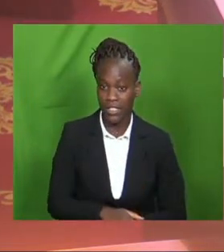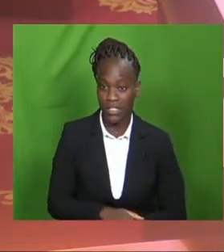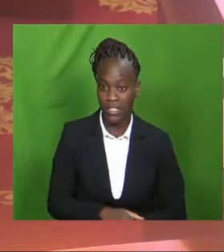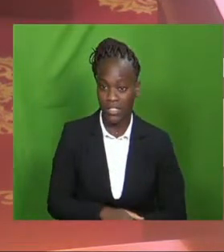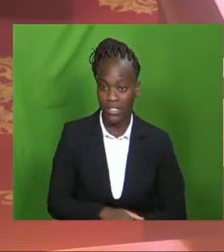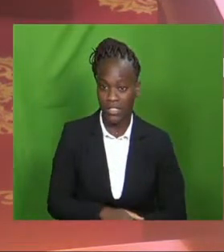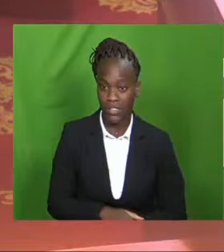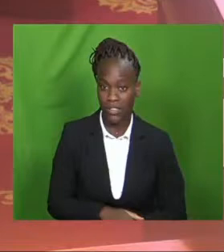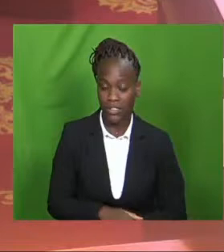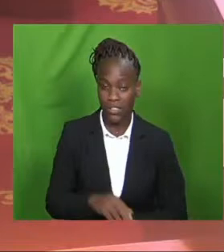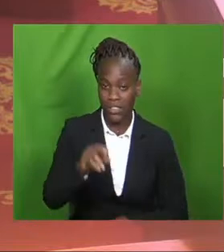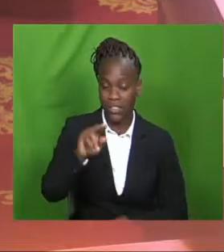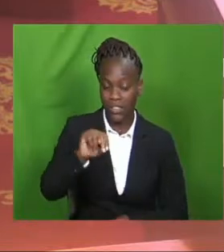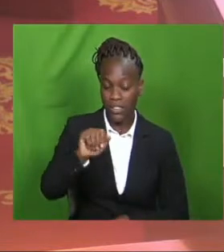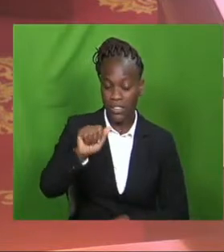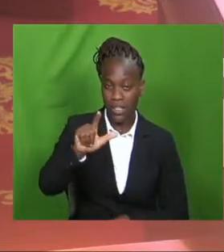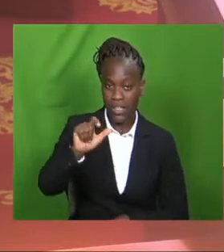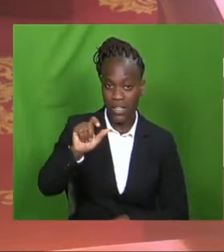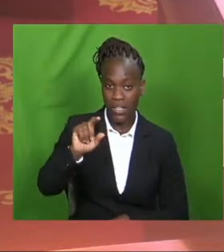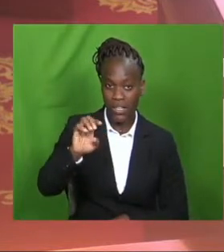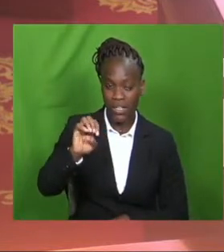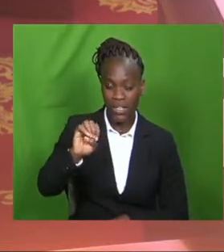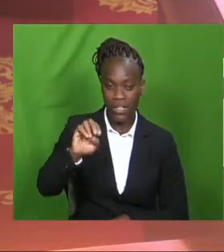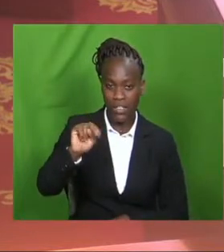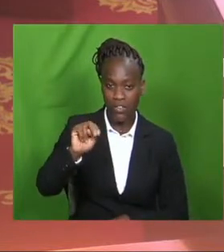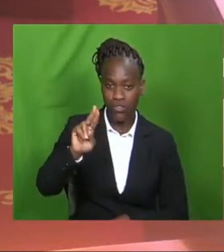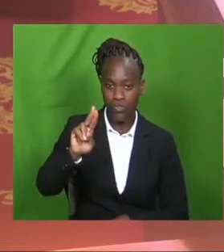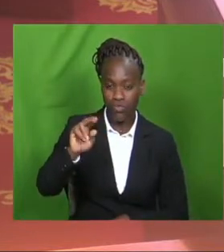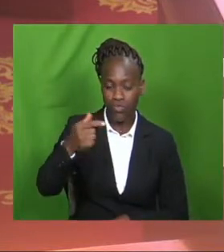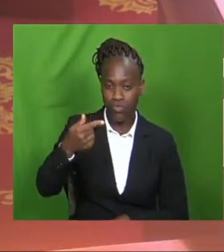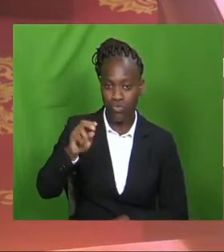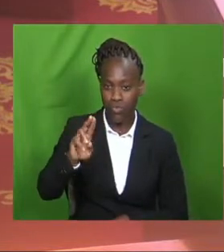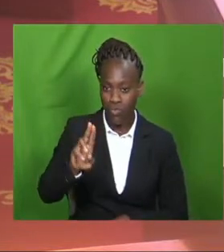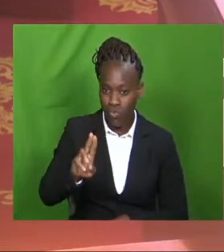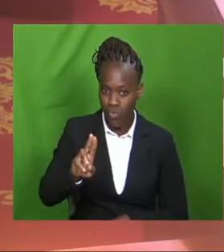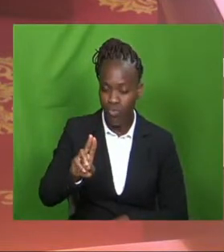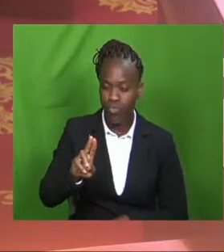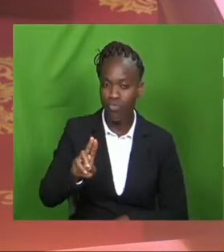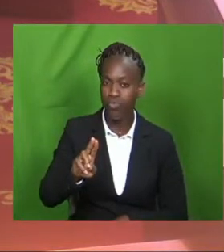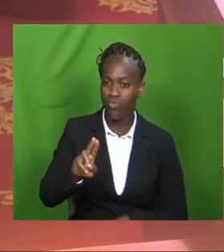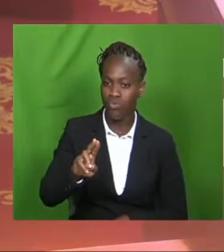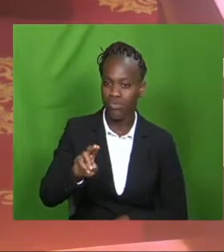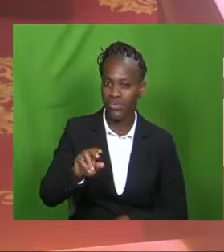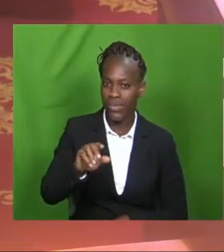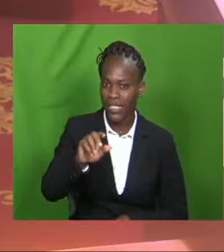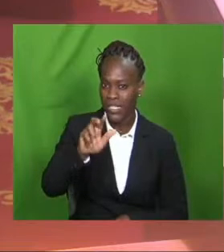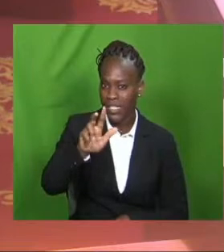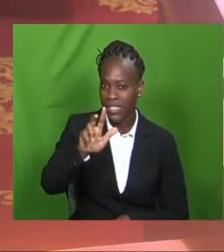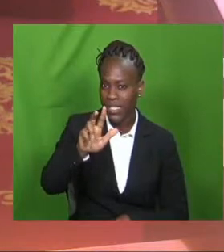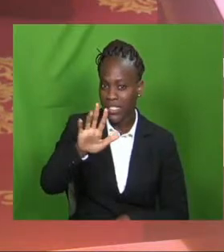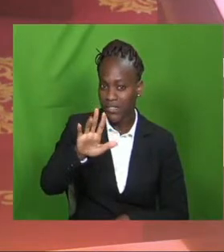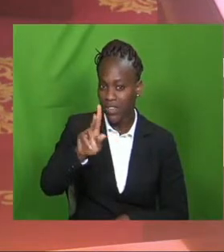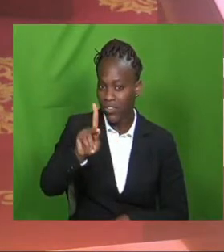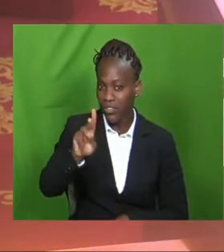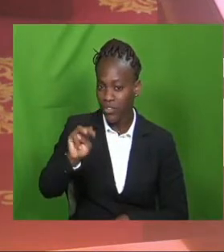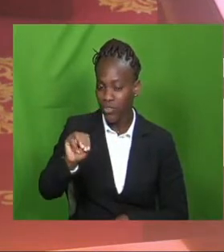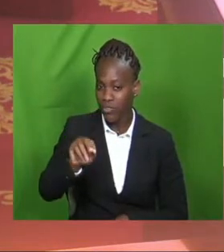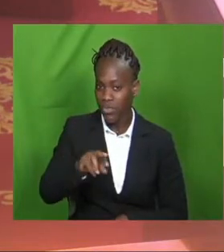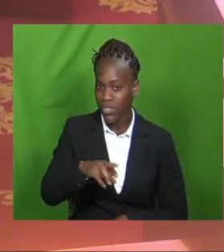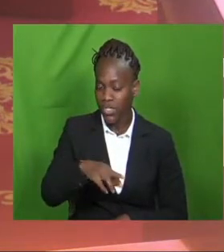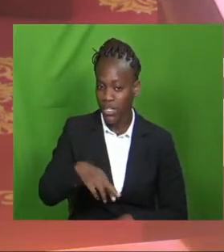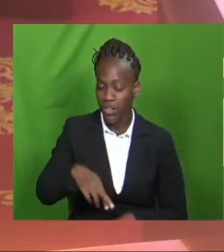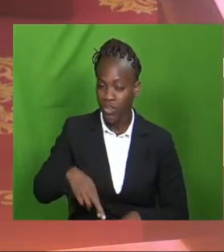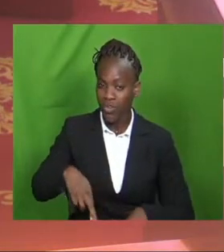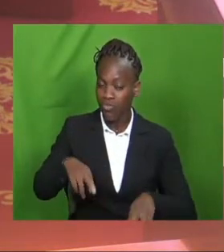then Nalerugu, Bumpruku, the 35-kilometer road, is